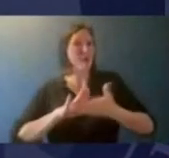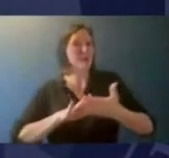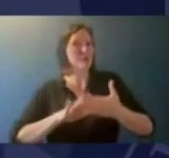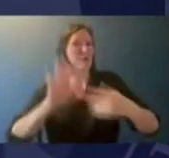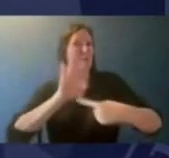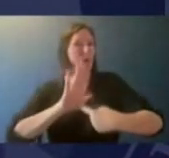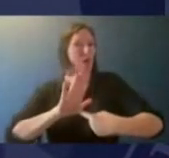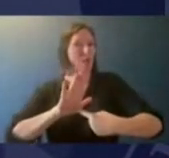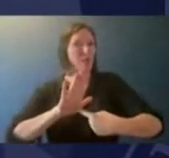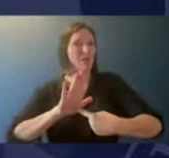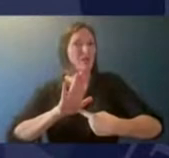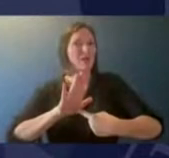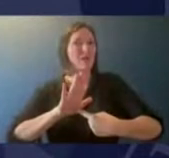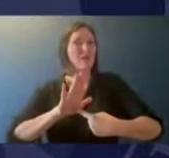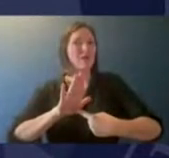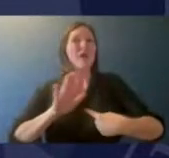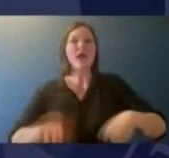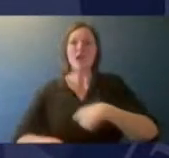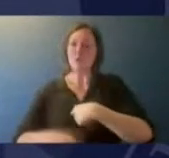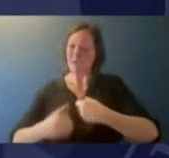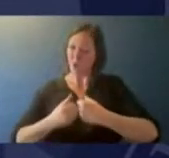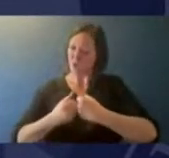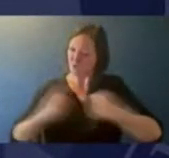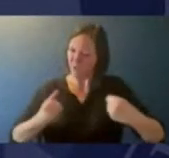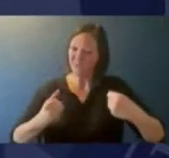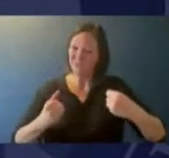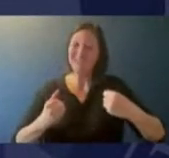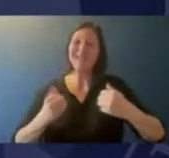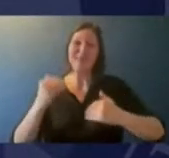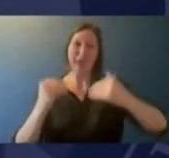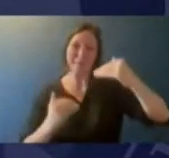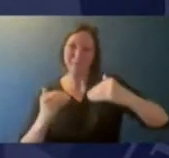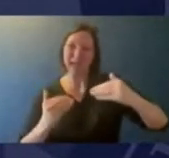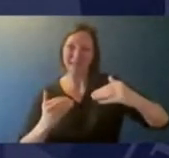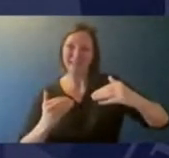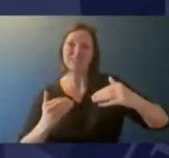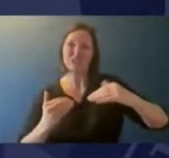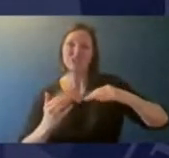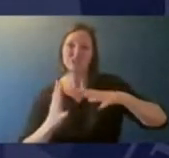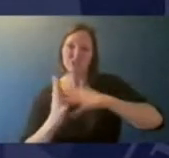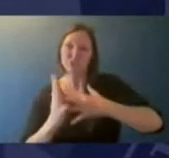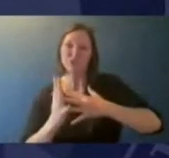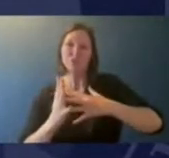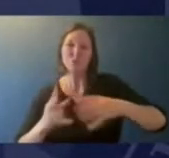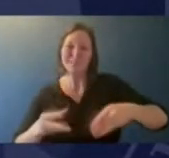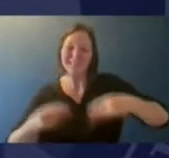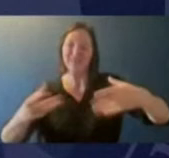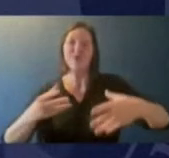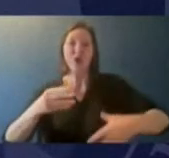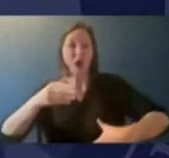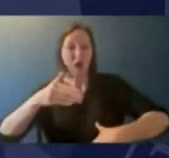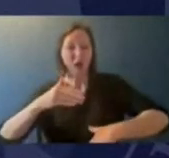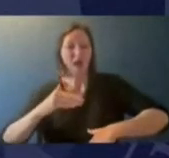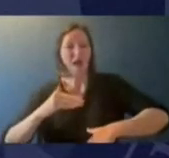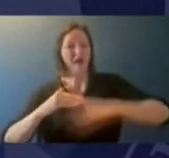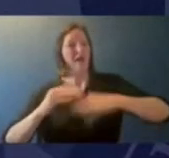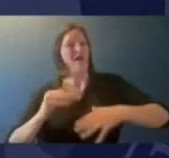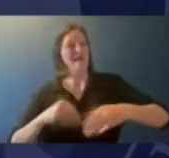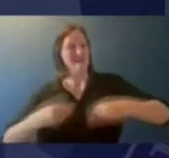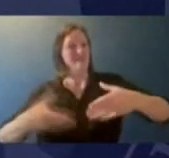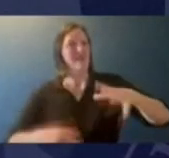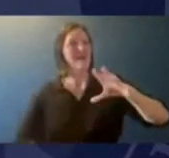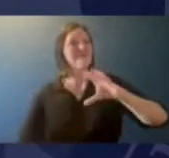we're responsibly stretching its balance sheet to deliver up to an additional $50 billion